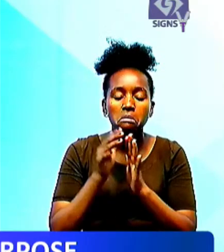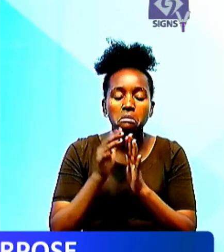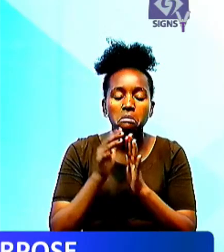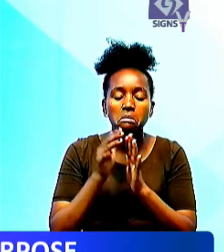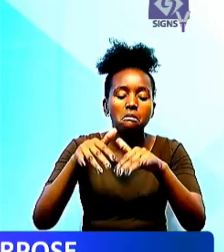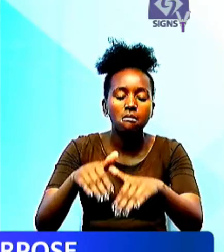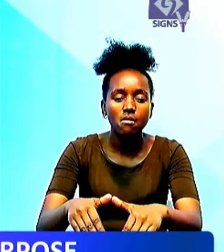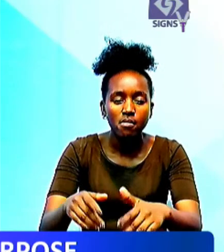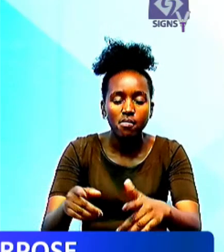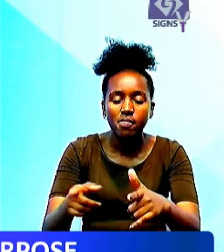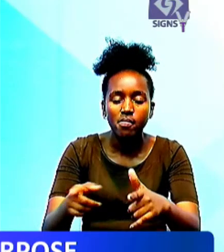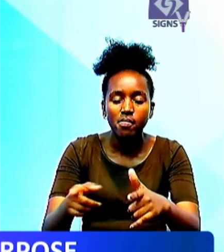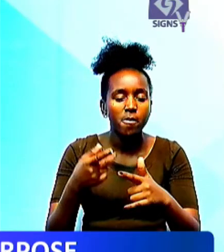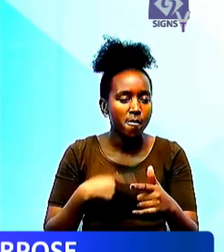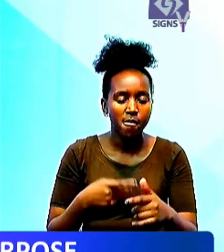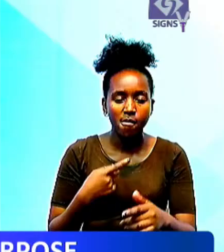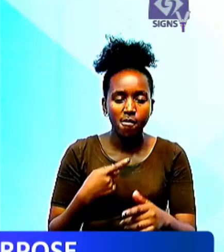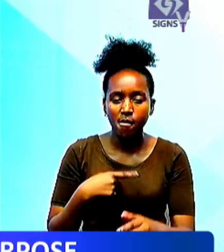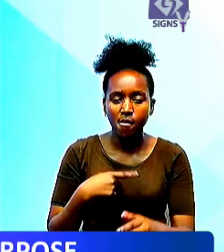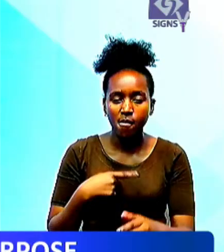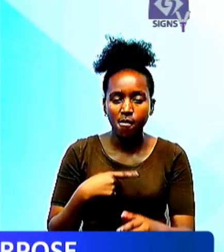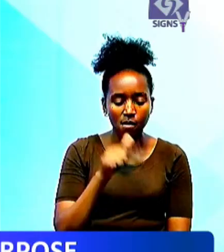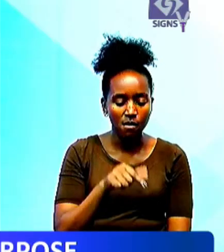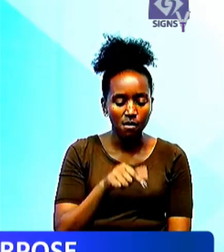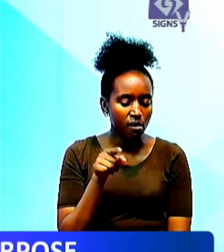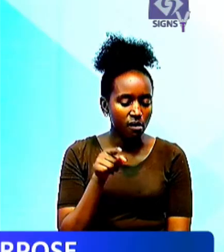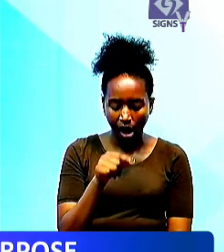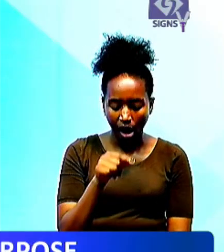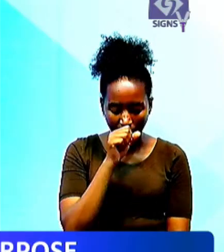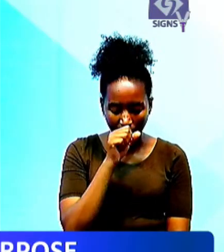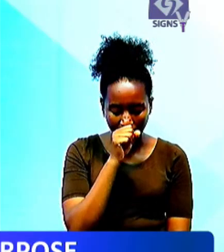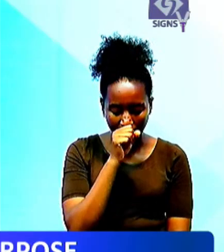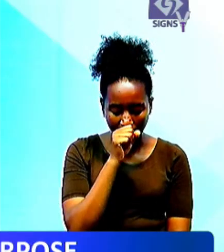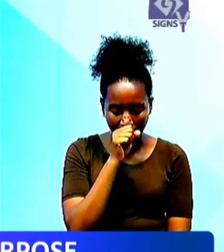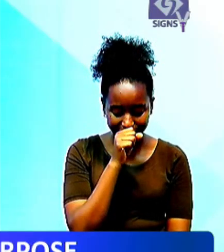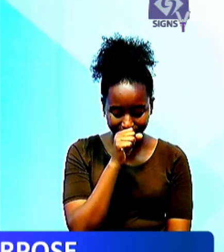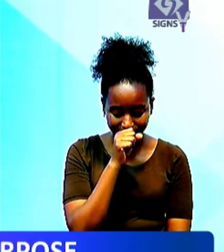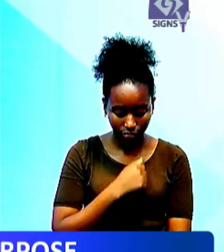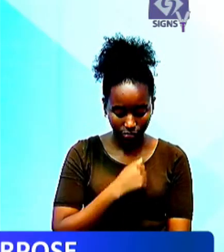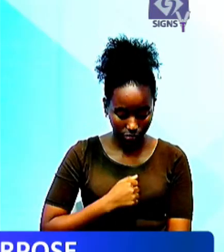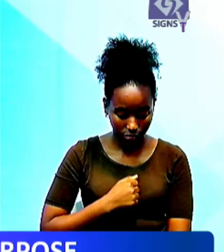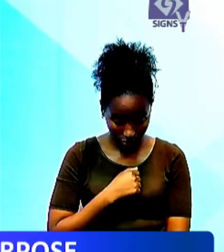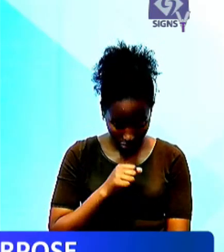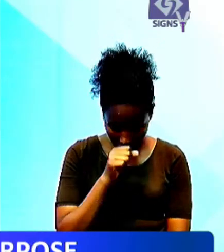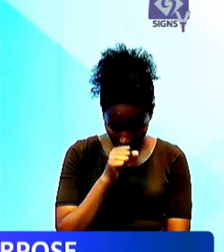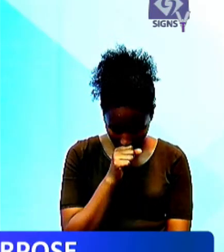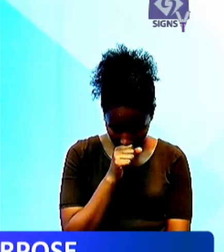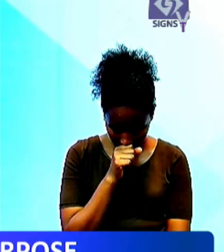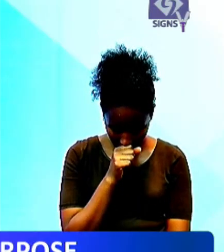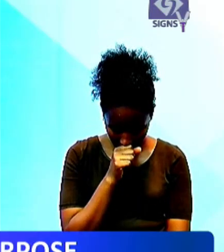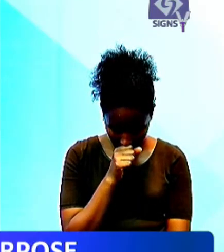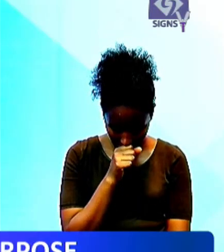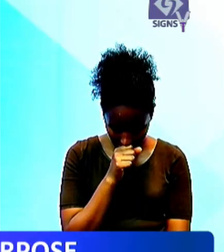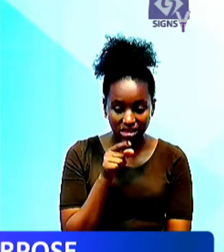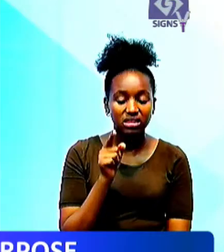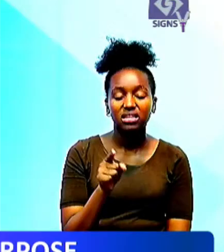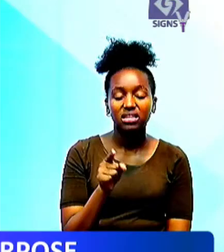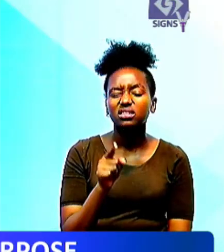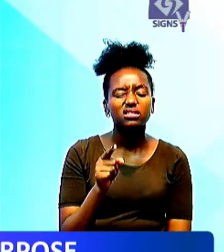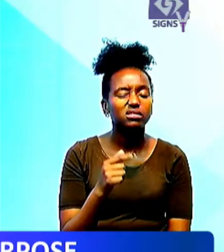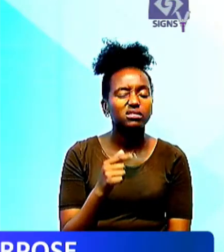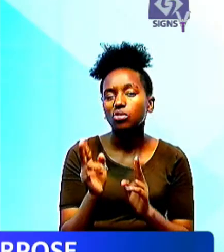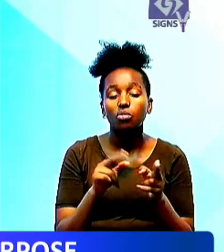even call it junk. They can say this is a junk Eurobond, a junk bond, because there is high risk of this bond